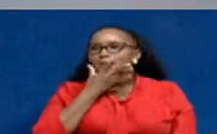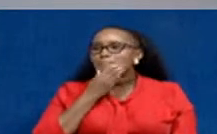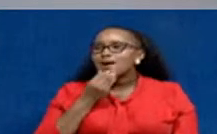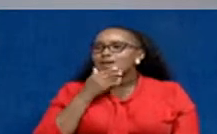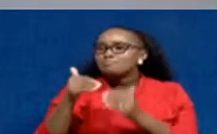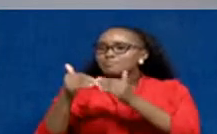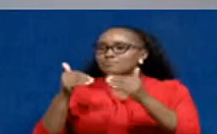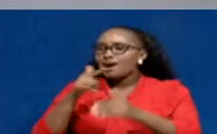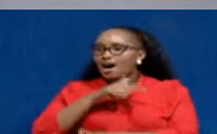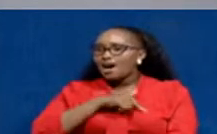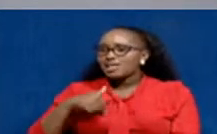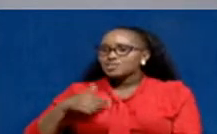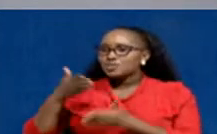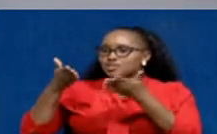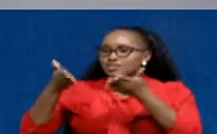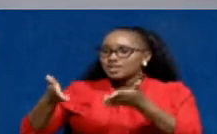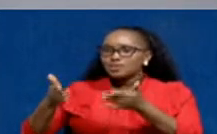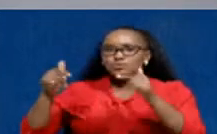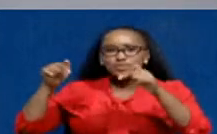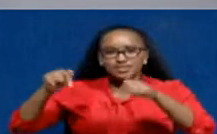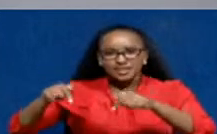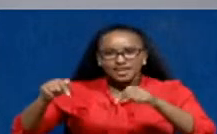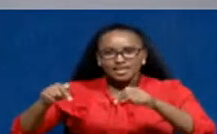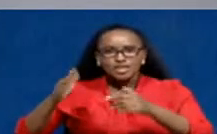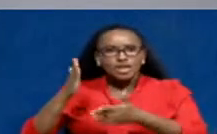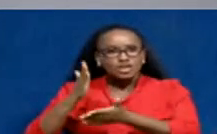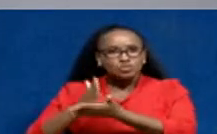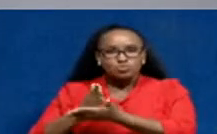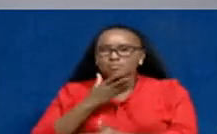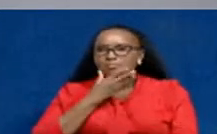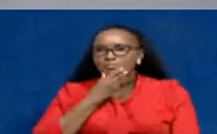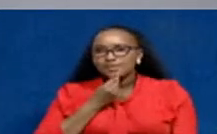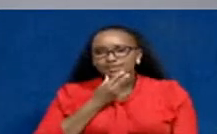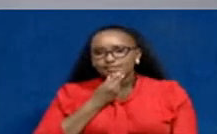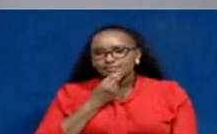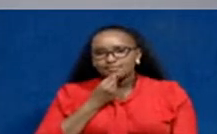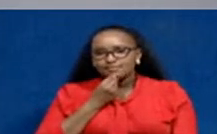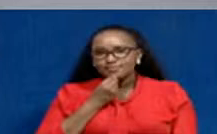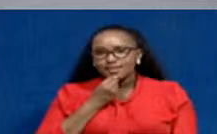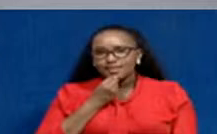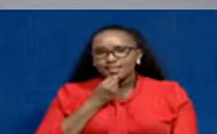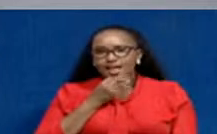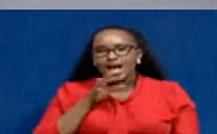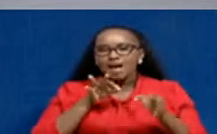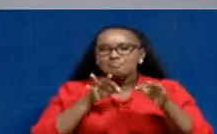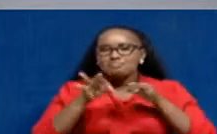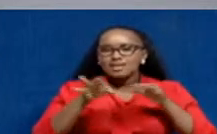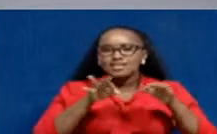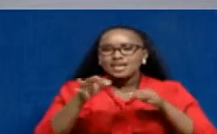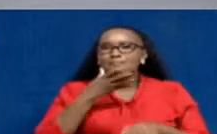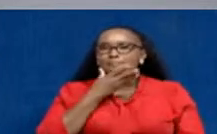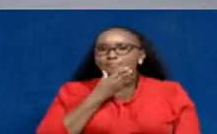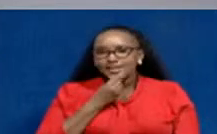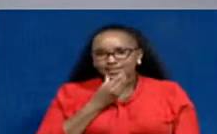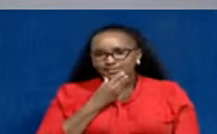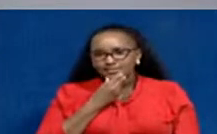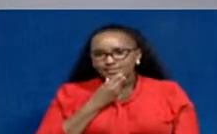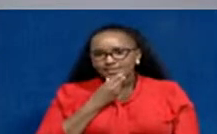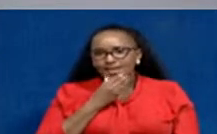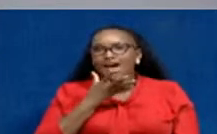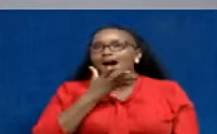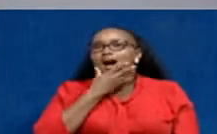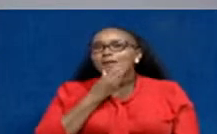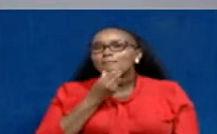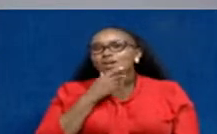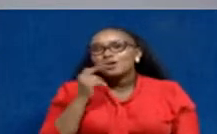lying before us today was a gentleman, a measured man, a man